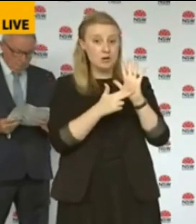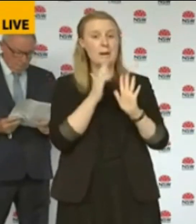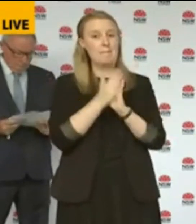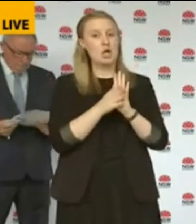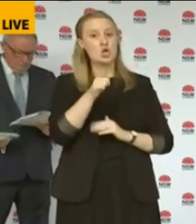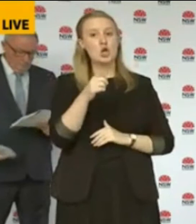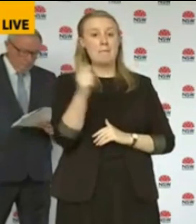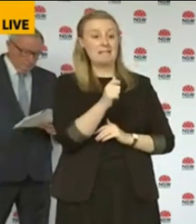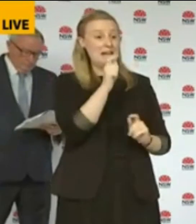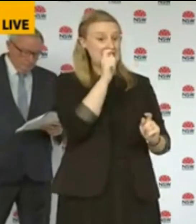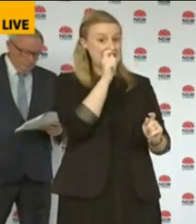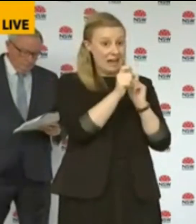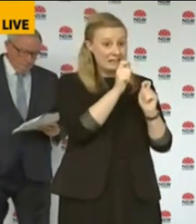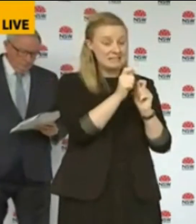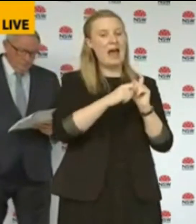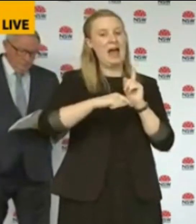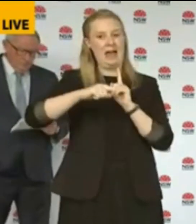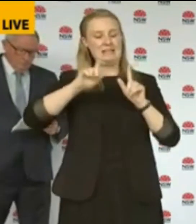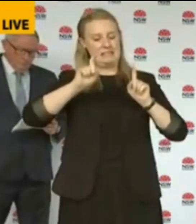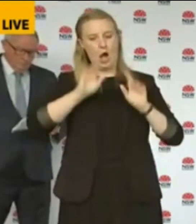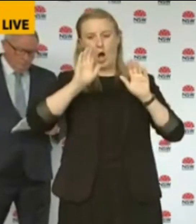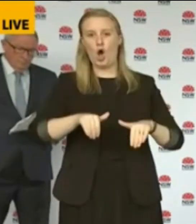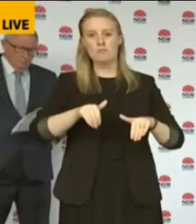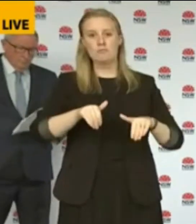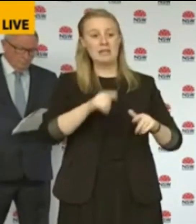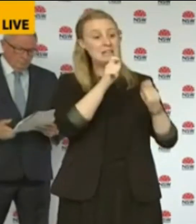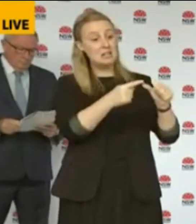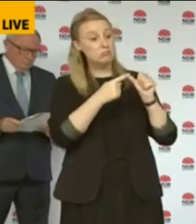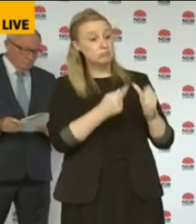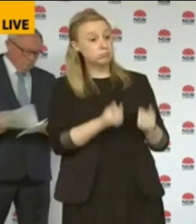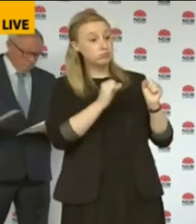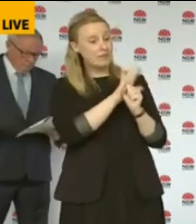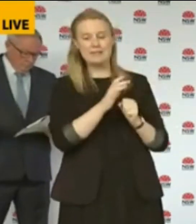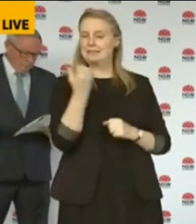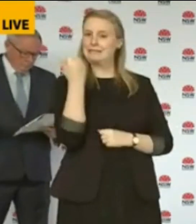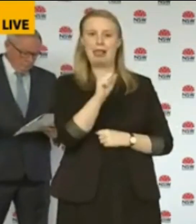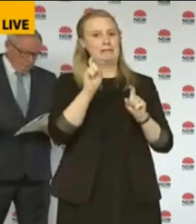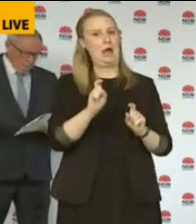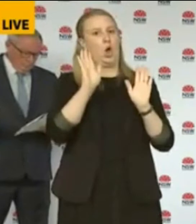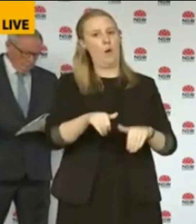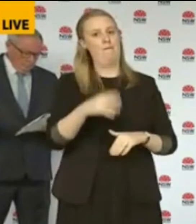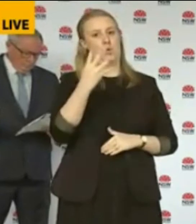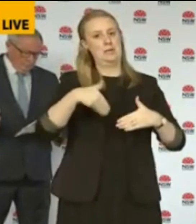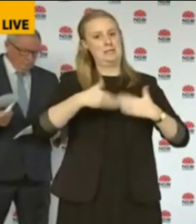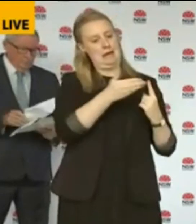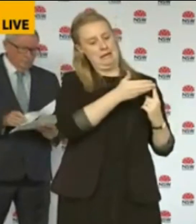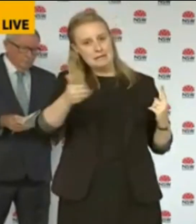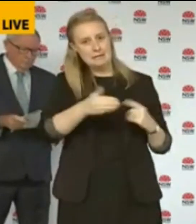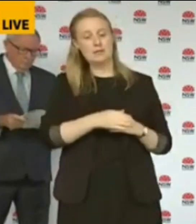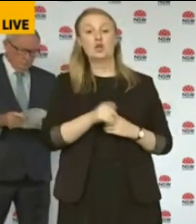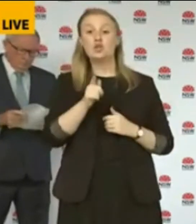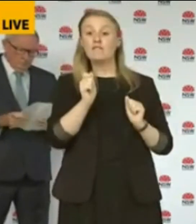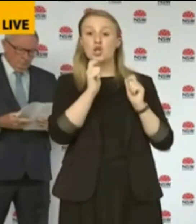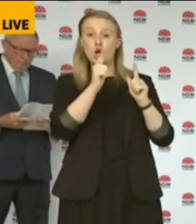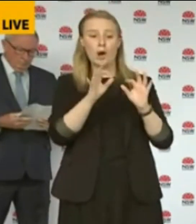close contact and must get tested and isolate for 14 days regardless of the results. If you were at the Gourmet